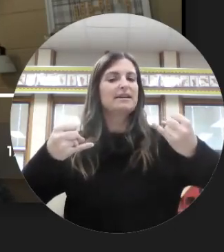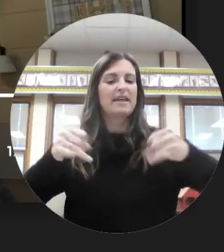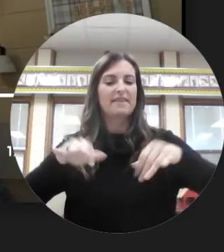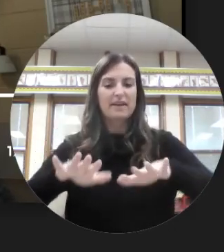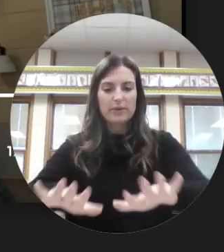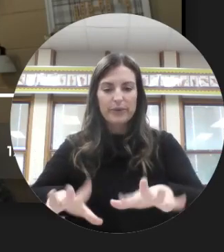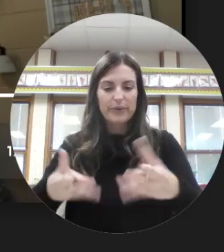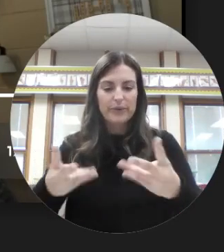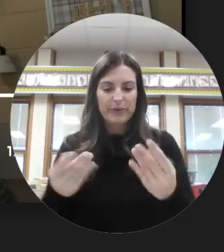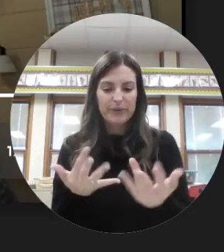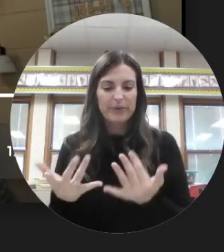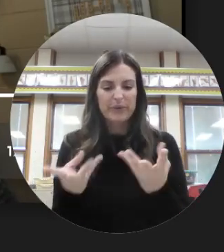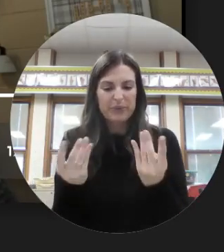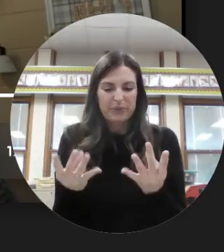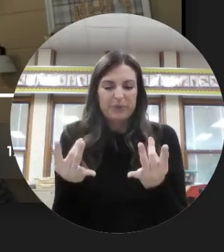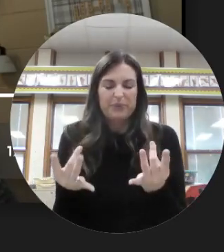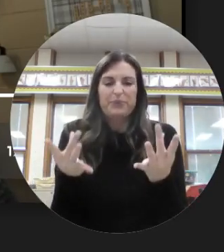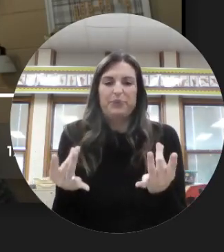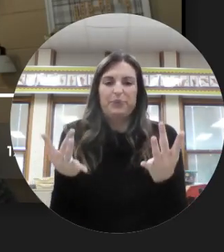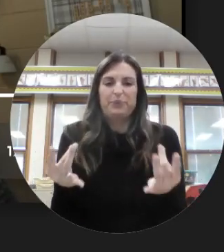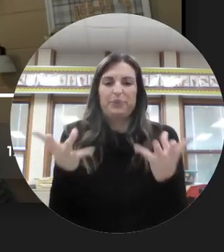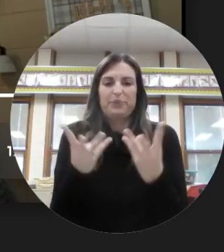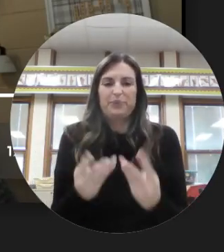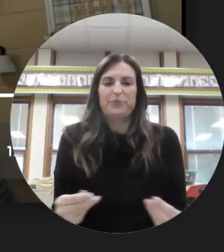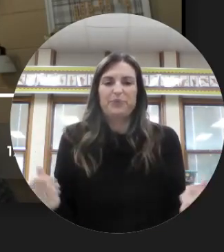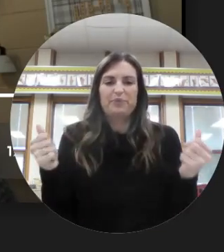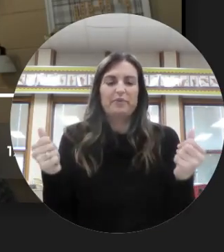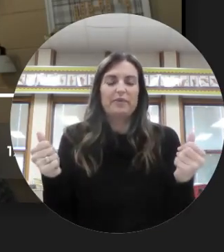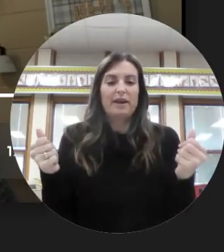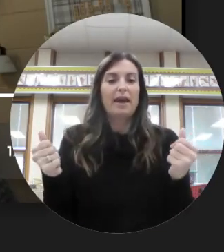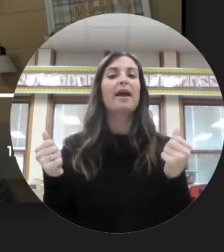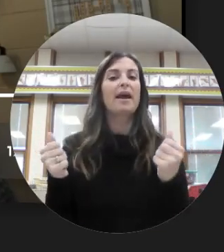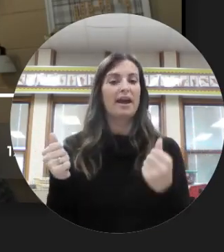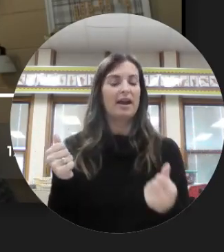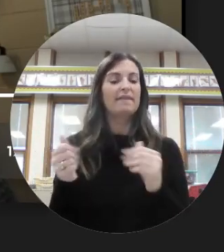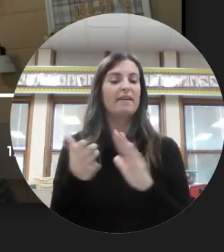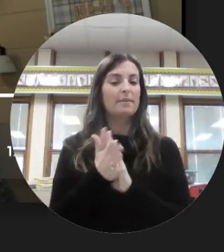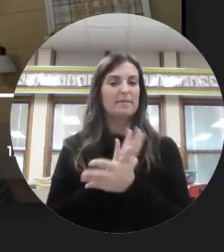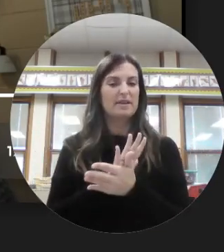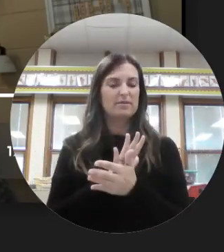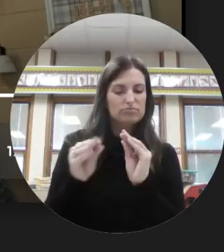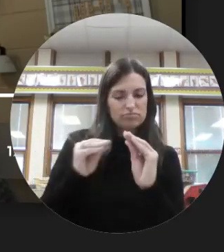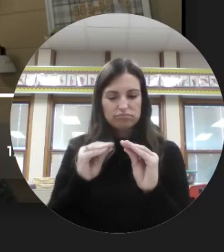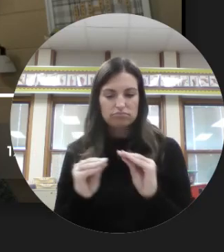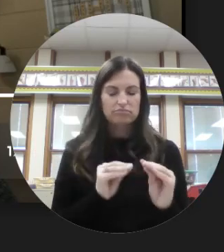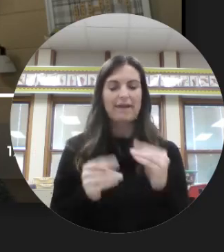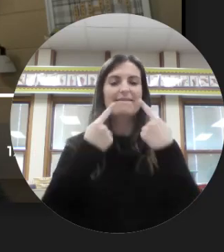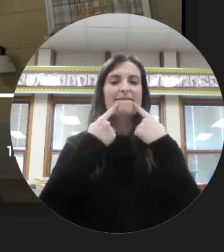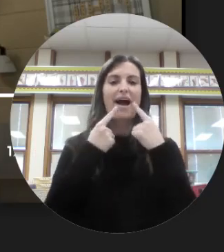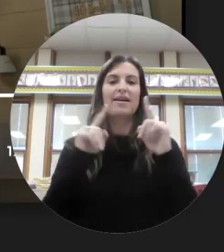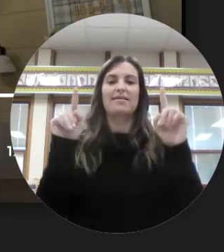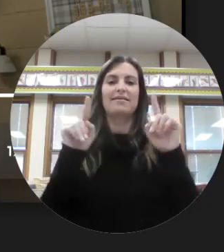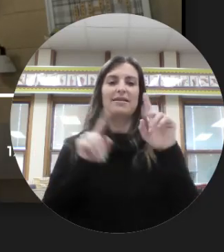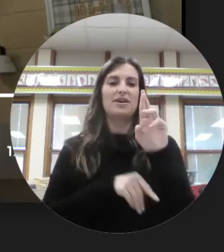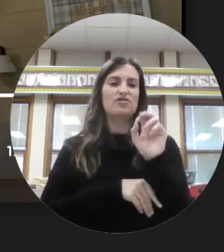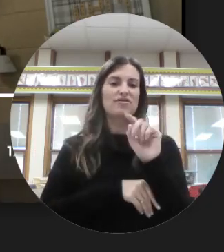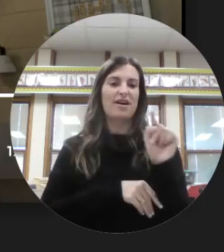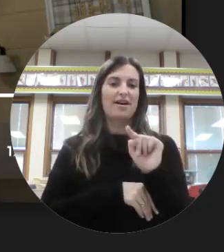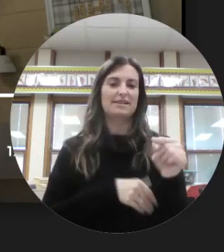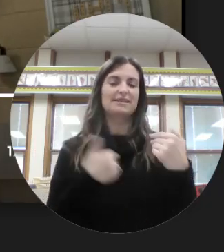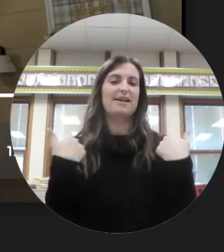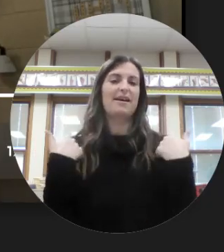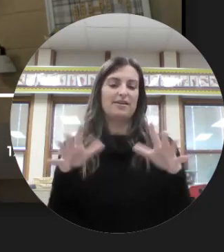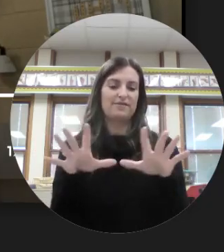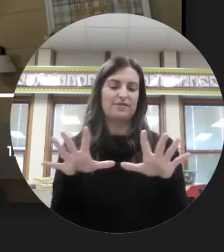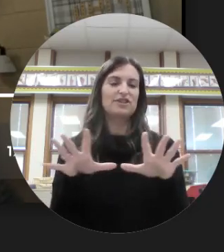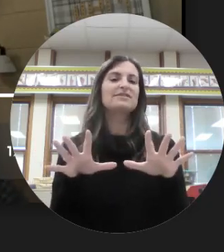letting it boil and thicken until it became an indestructible glue. They kept tinkering with their design until finally Roz had a wooden foot that she could